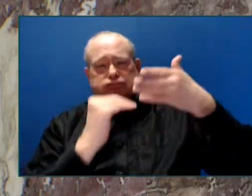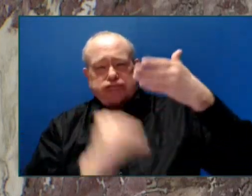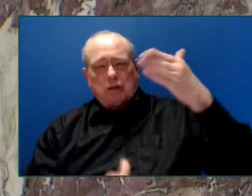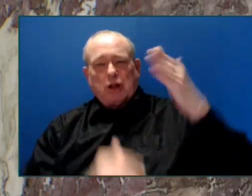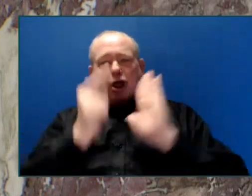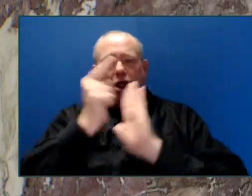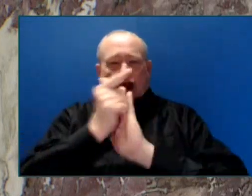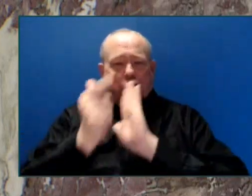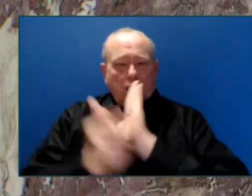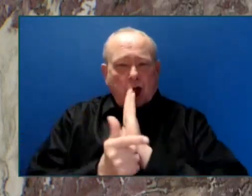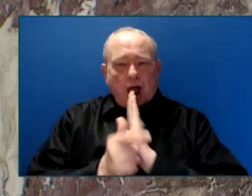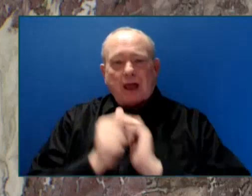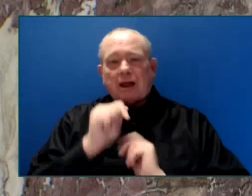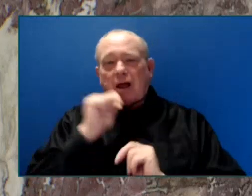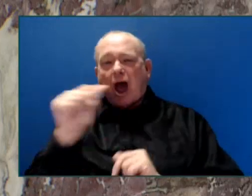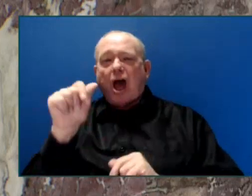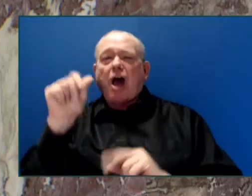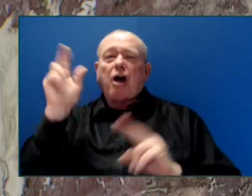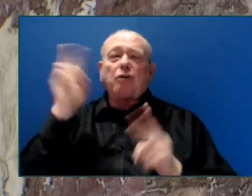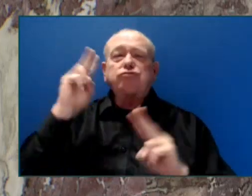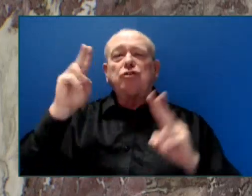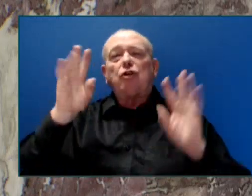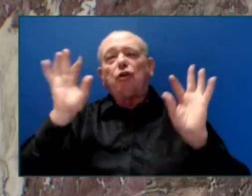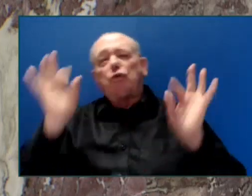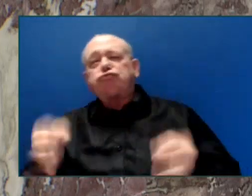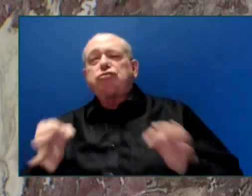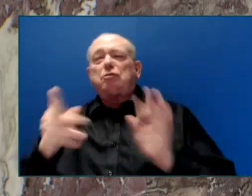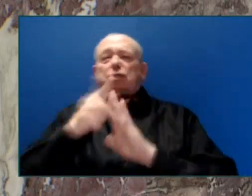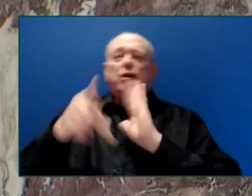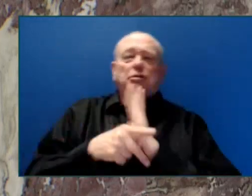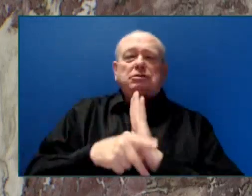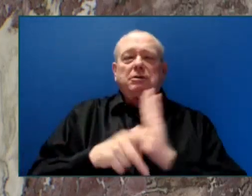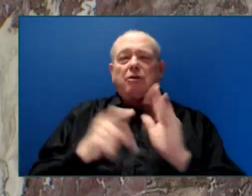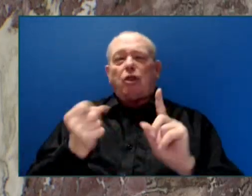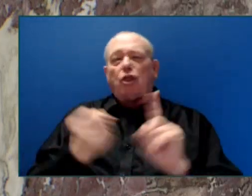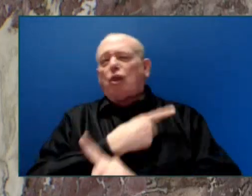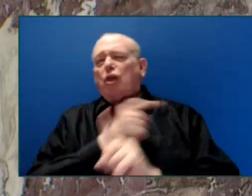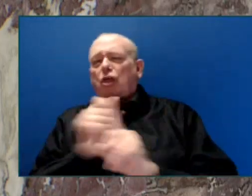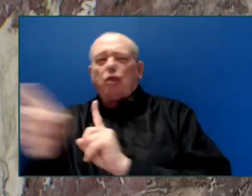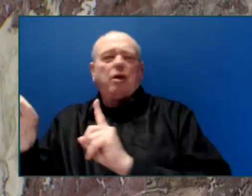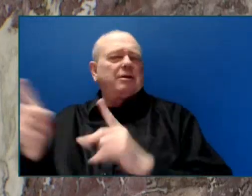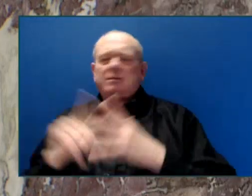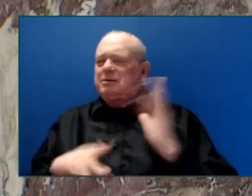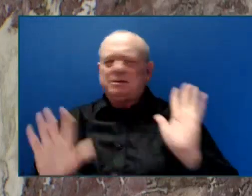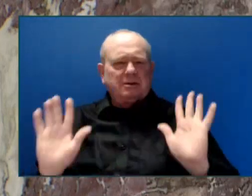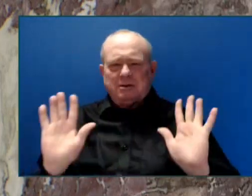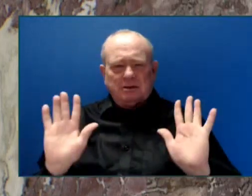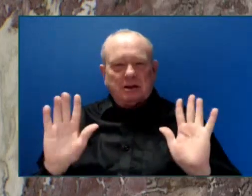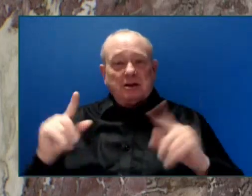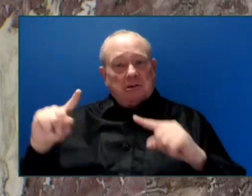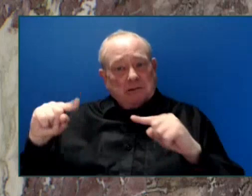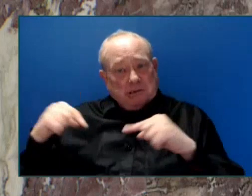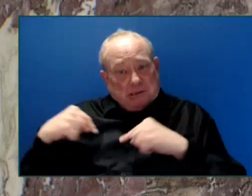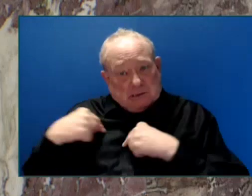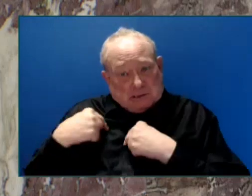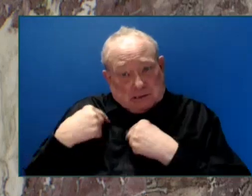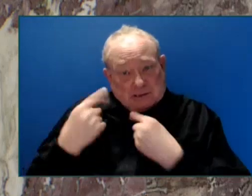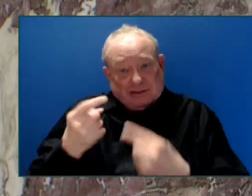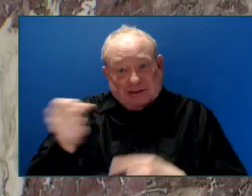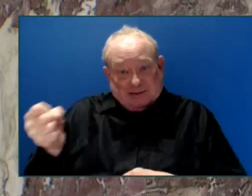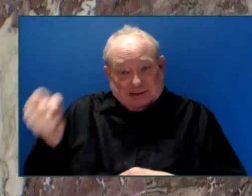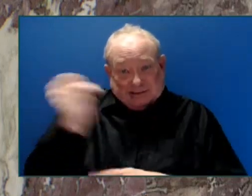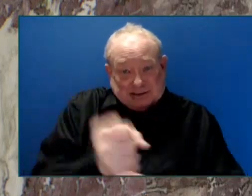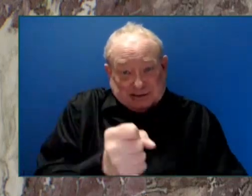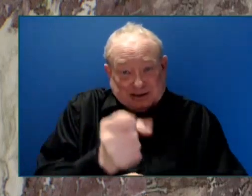Honourable Speaker. This government has taken action since the day it was first sworn in 2017, Honourable Speaker. As I